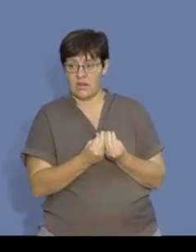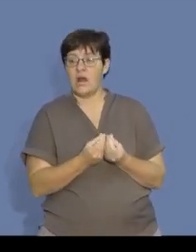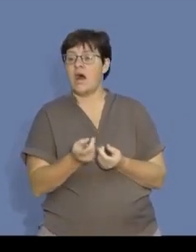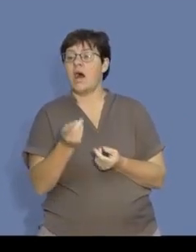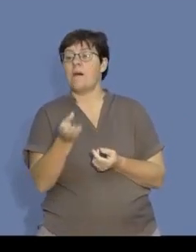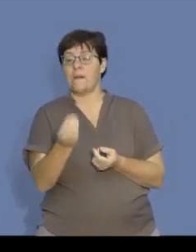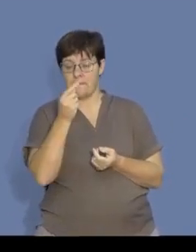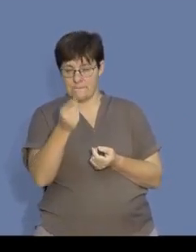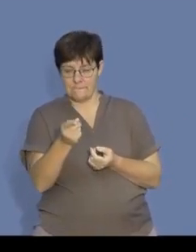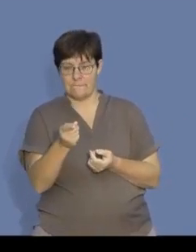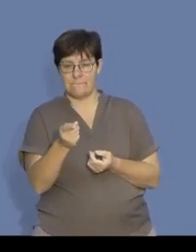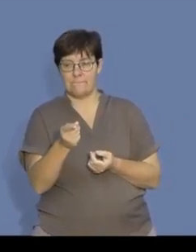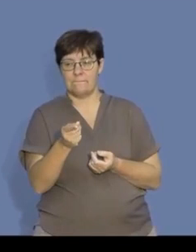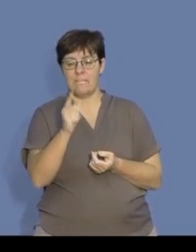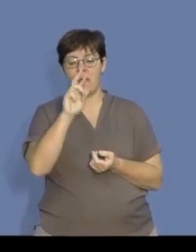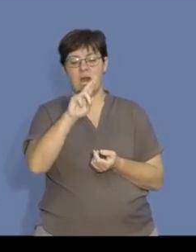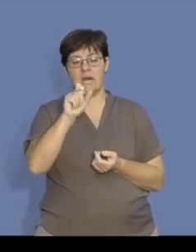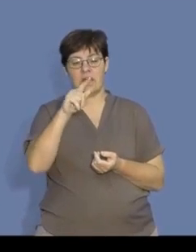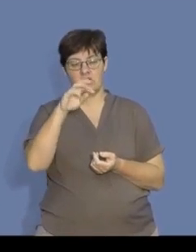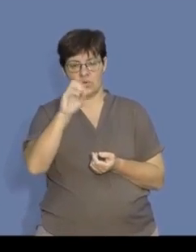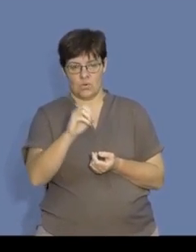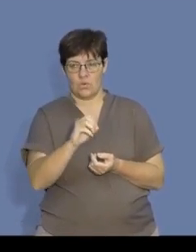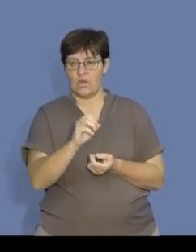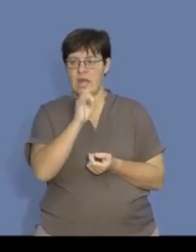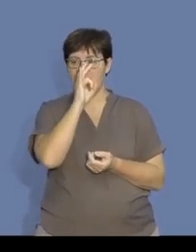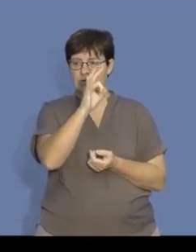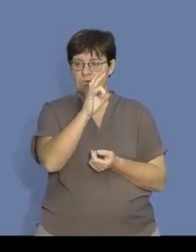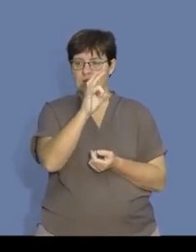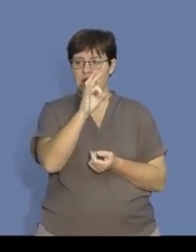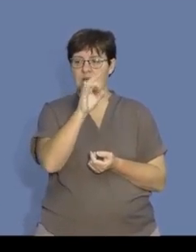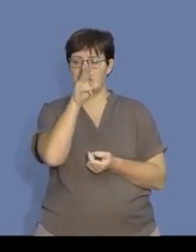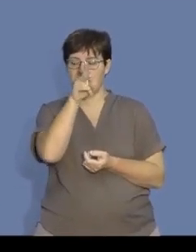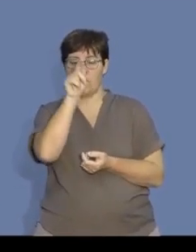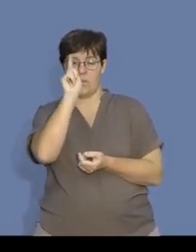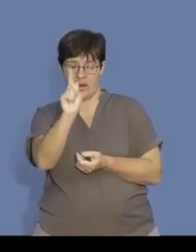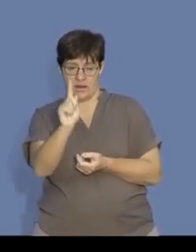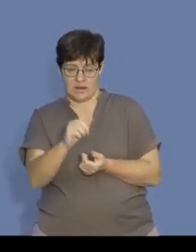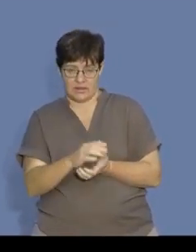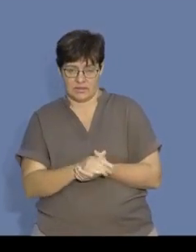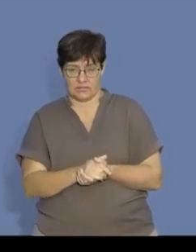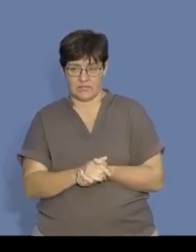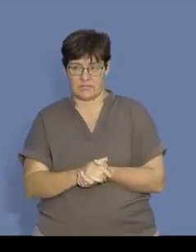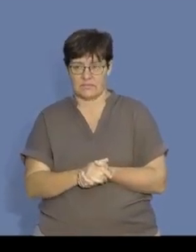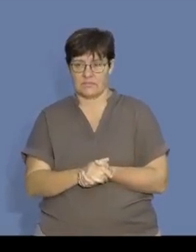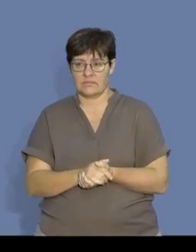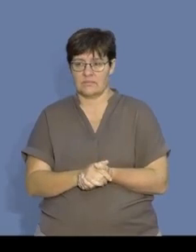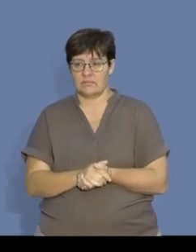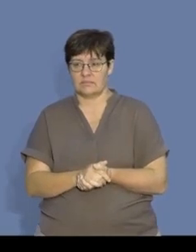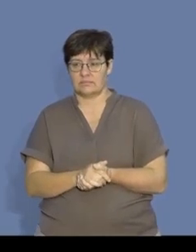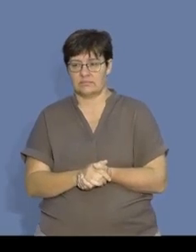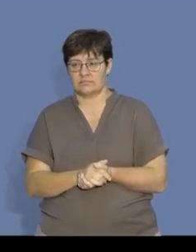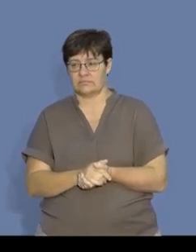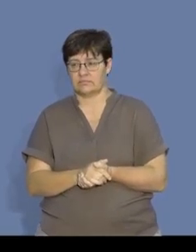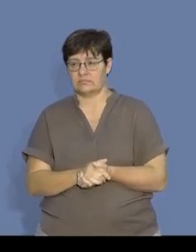given to me, but I'm obviously given the ratio of 3:1. So I want to write that down. So I'm given